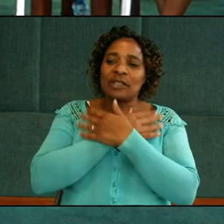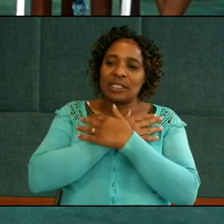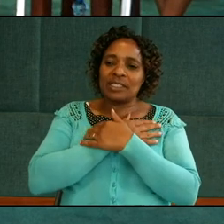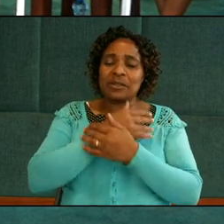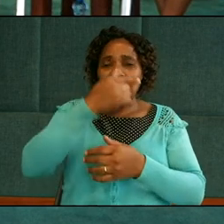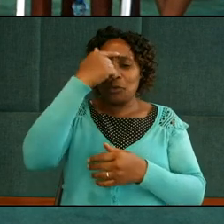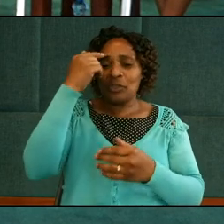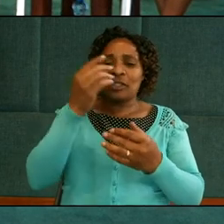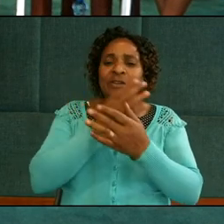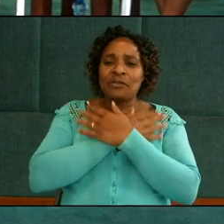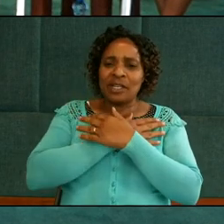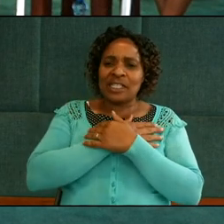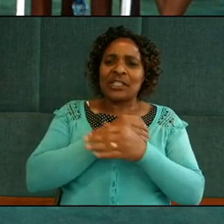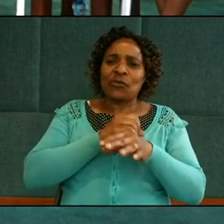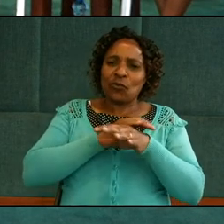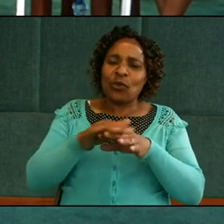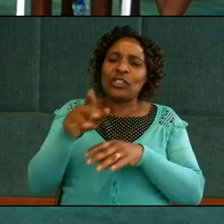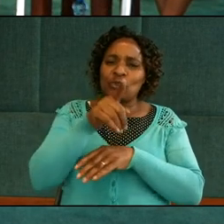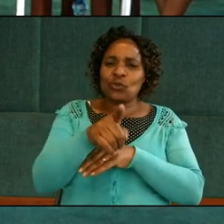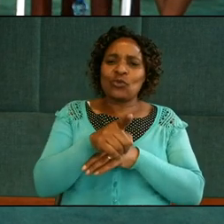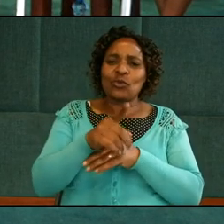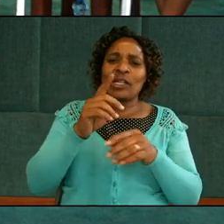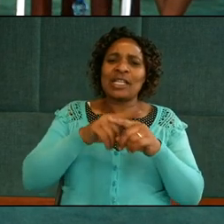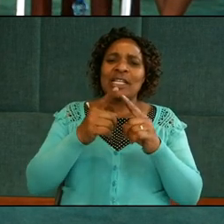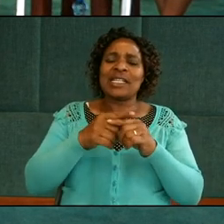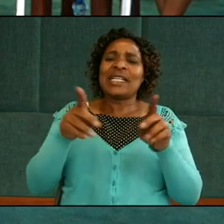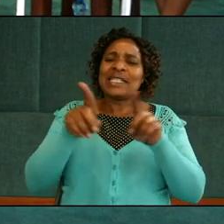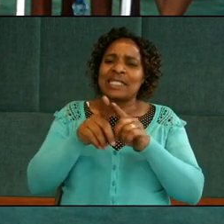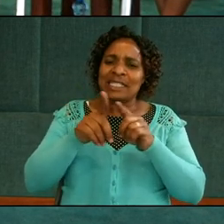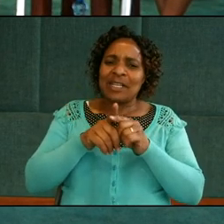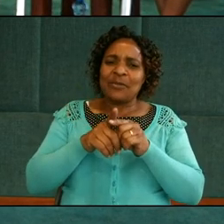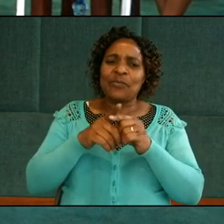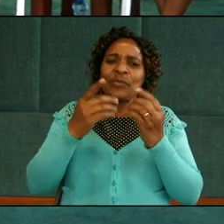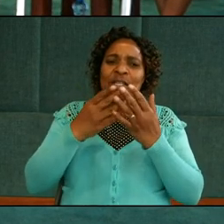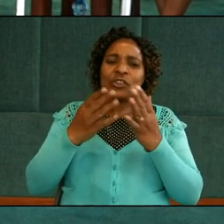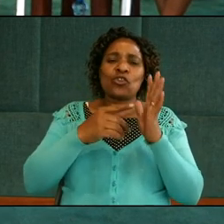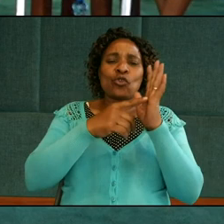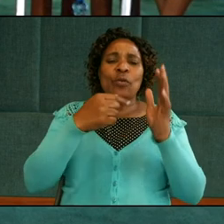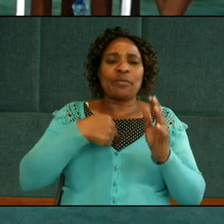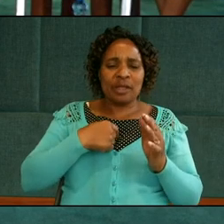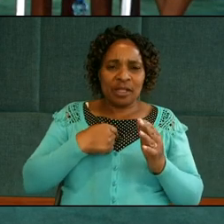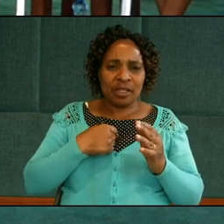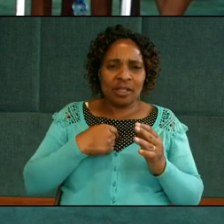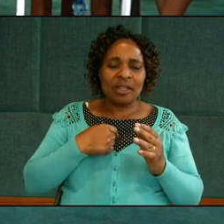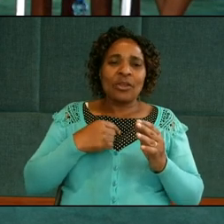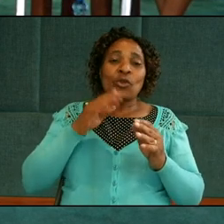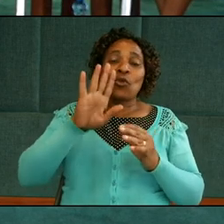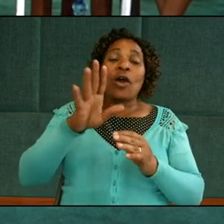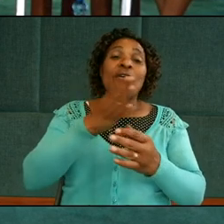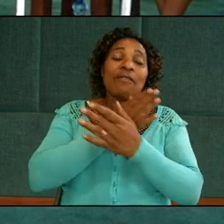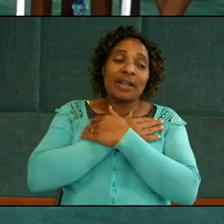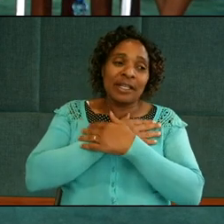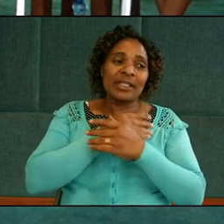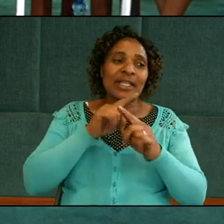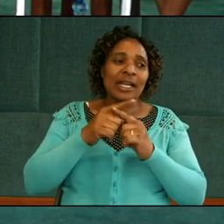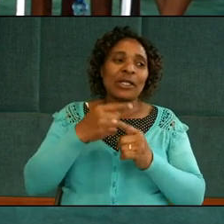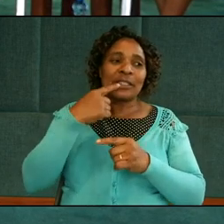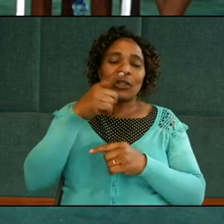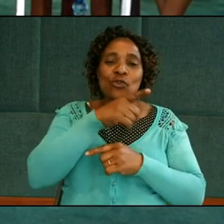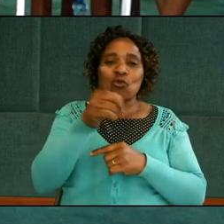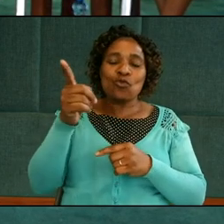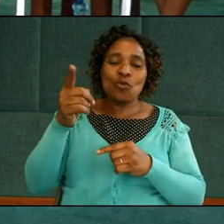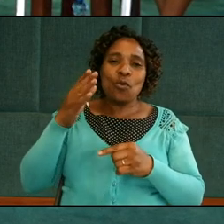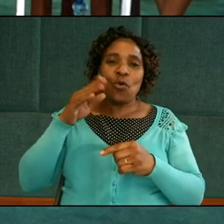because friends influence you, and there's a saying which goes, show me your friend and I'll tell you a character. Mm-hmm. And the